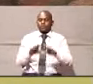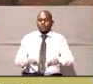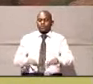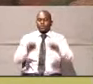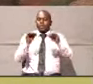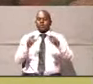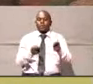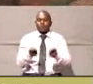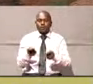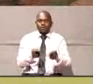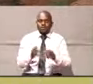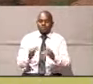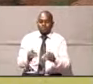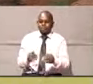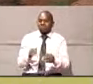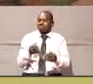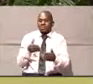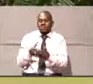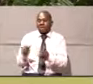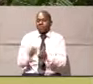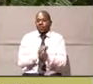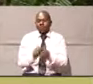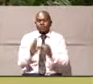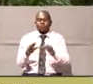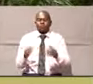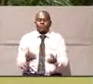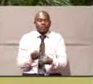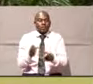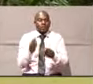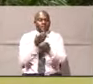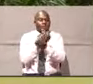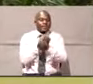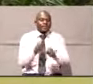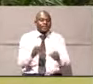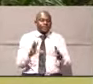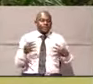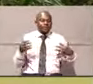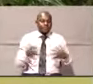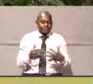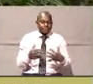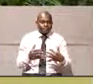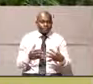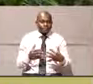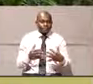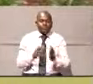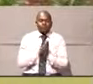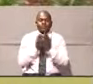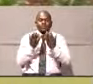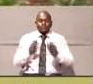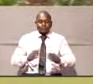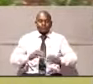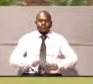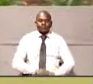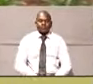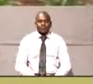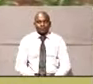controllers. But when they are relentlessly destroyed, human safety is threatened. Story compiled by